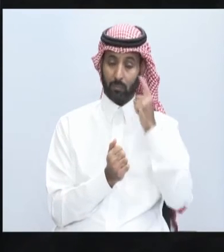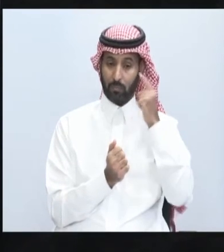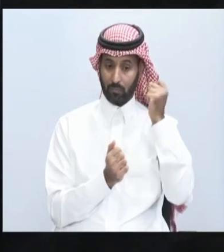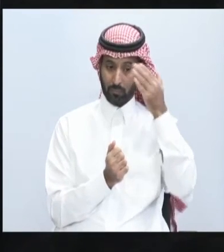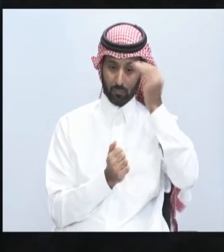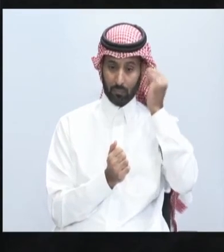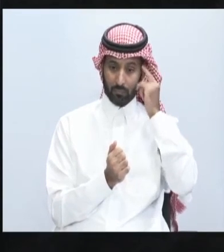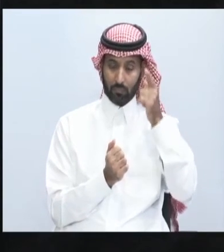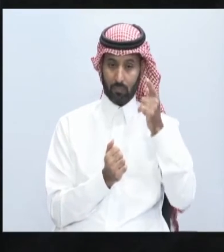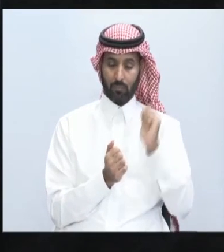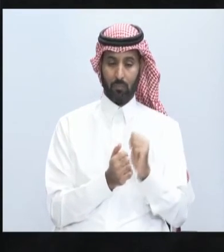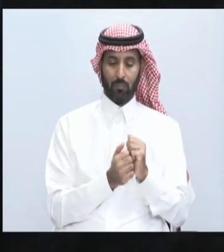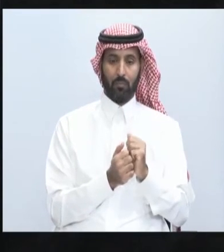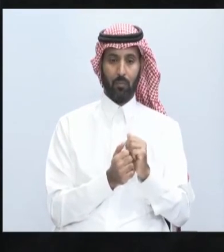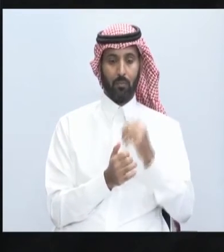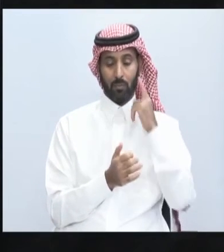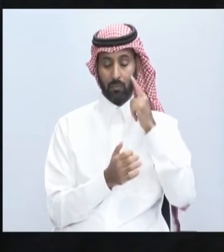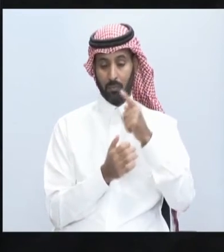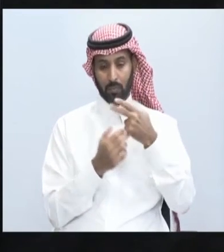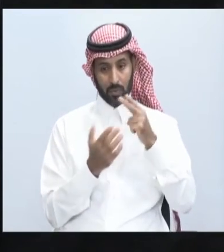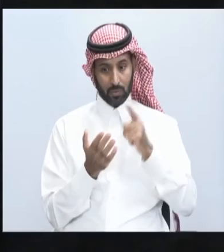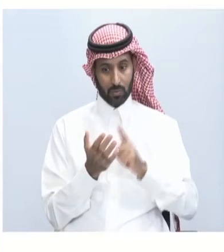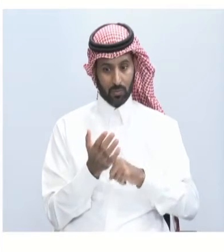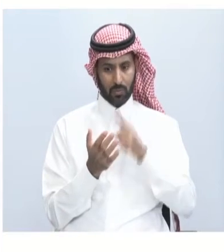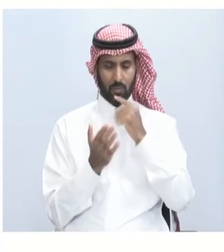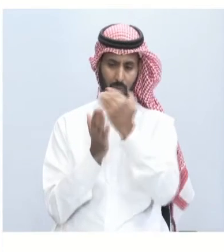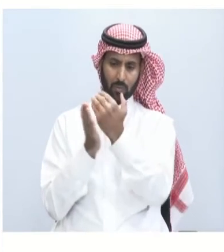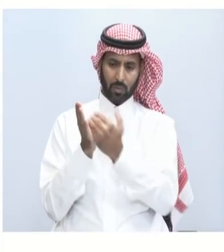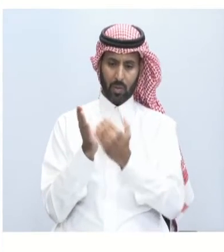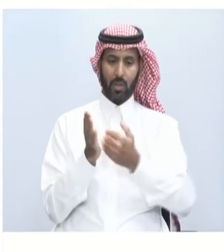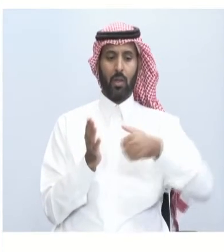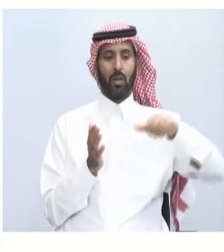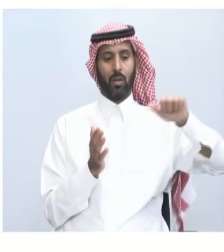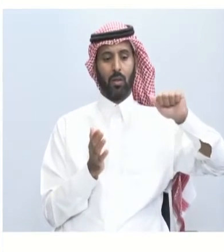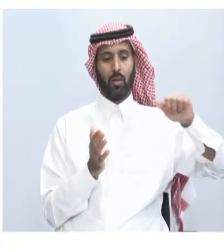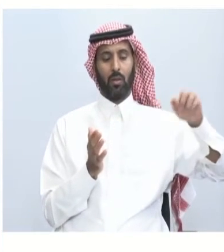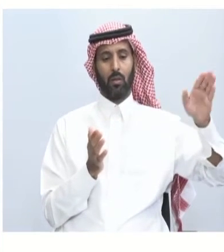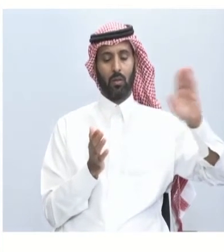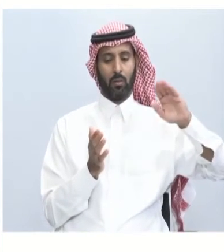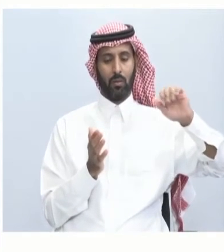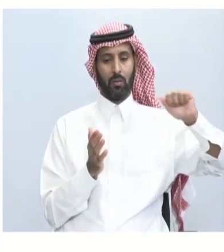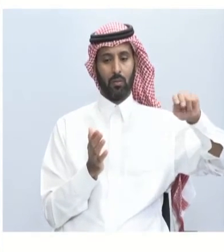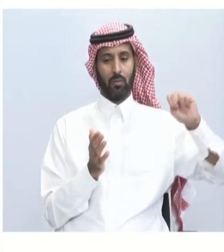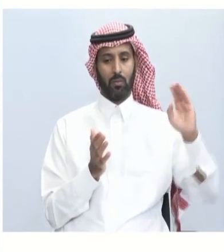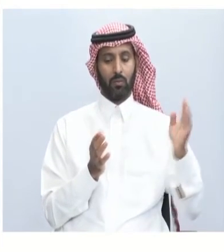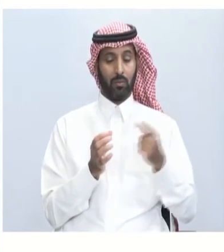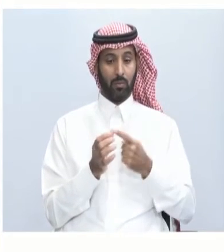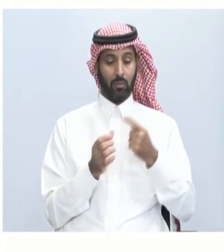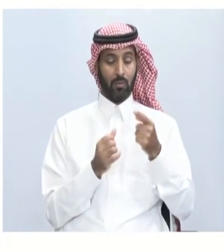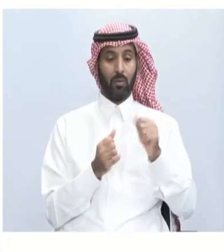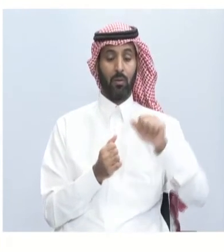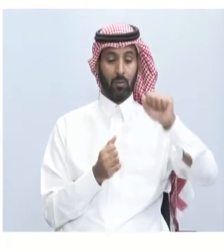in mind, which is about the indefinite articles A and N. So usually, when we use